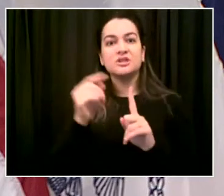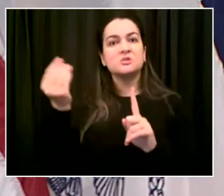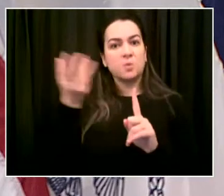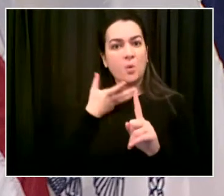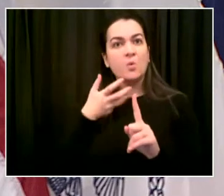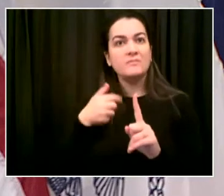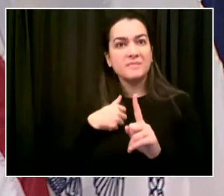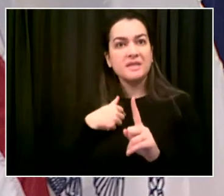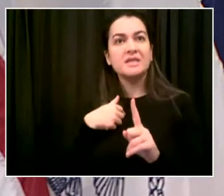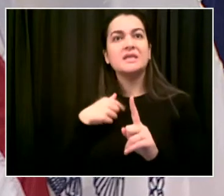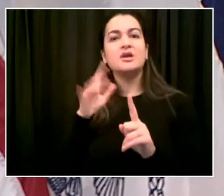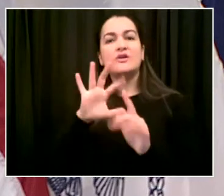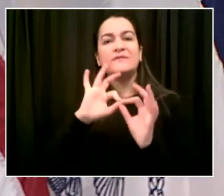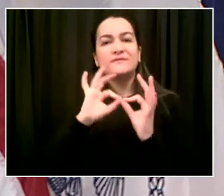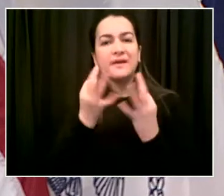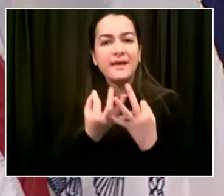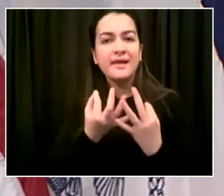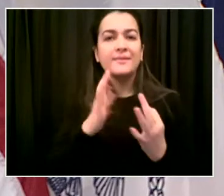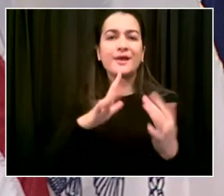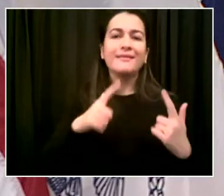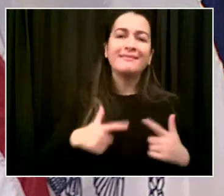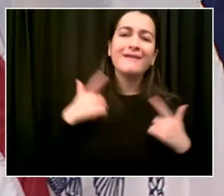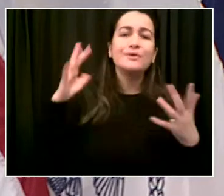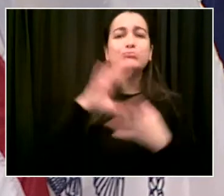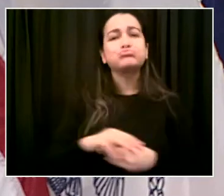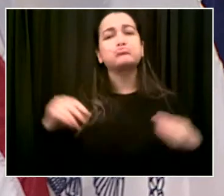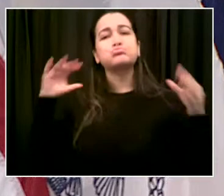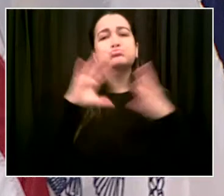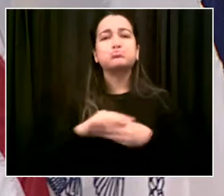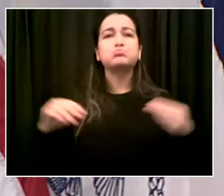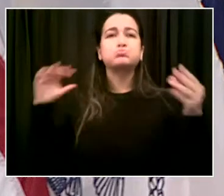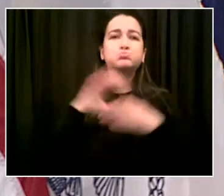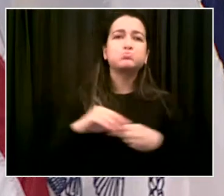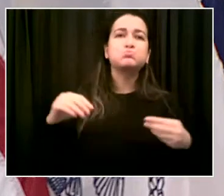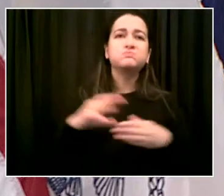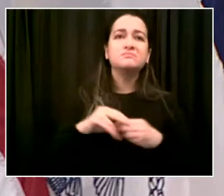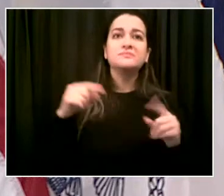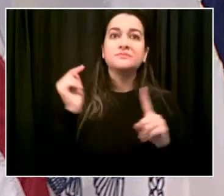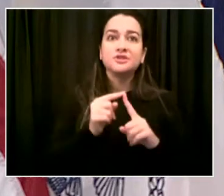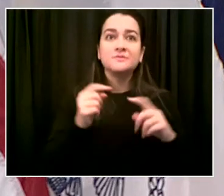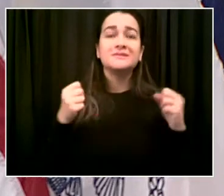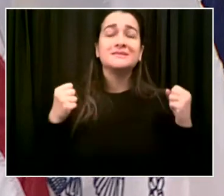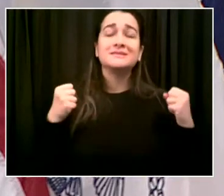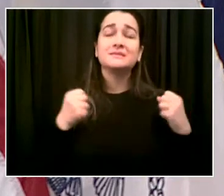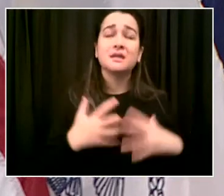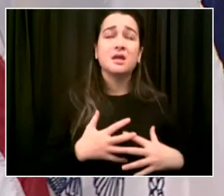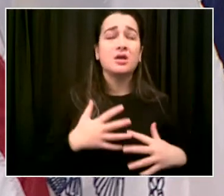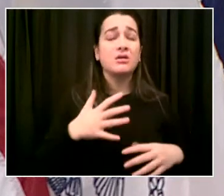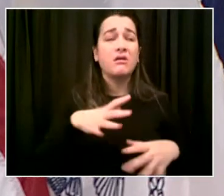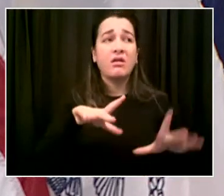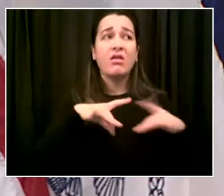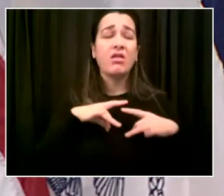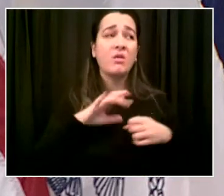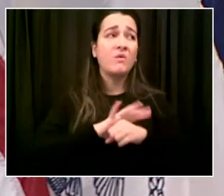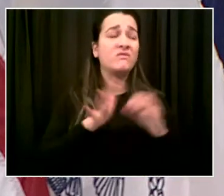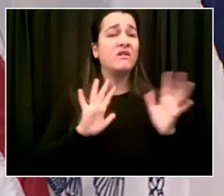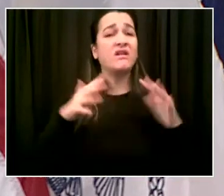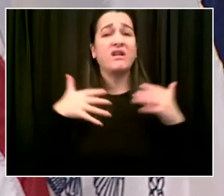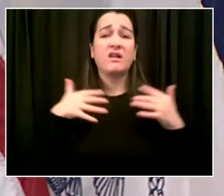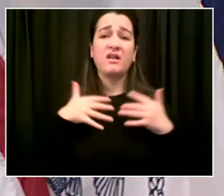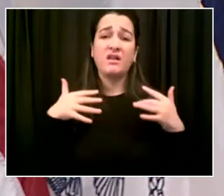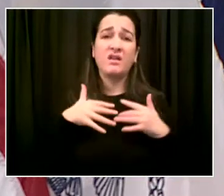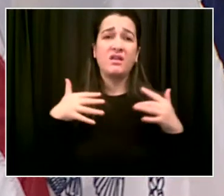disease and was so excited to get vaccinated because she knew that from the moment she even got the first